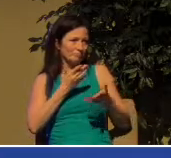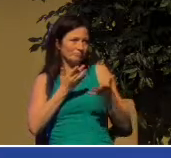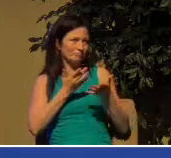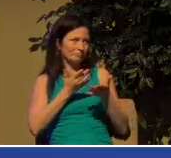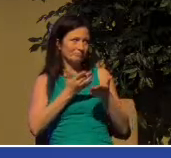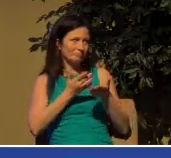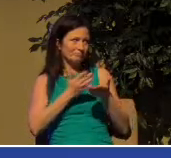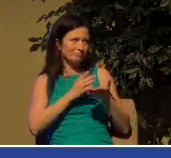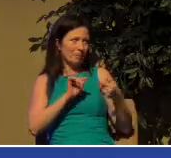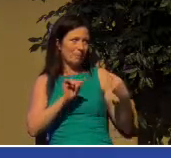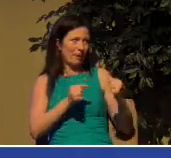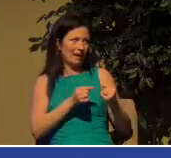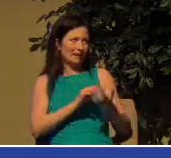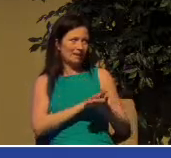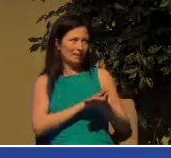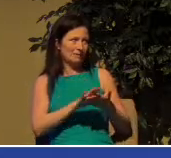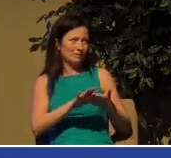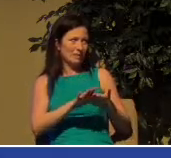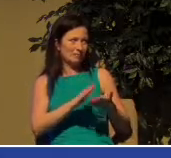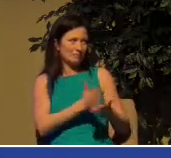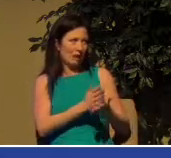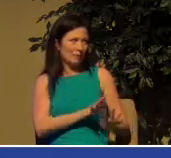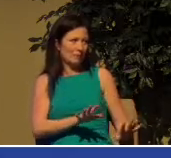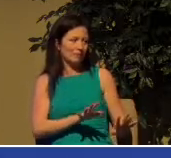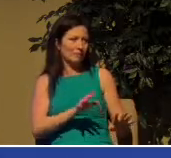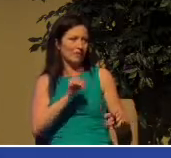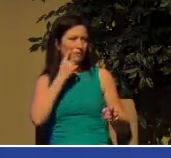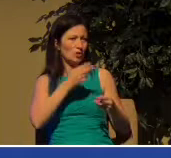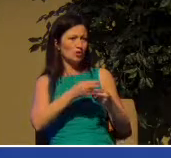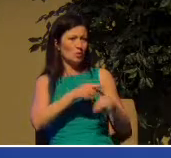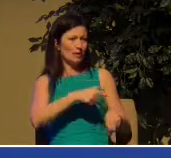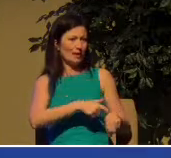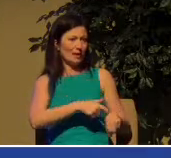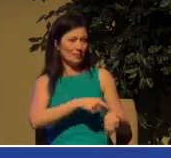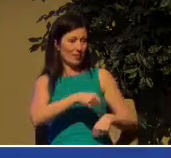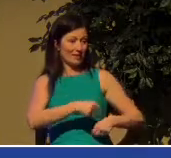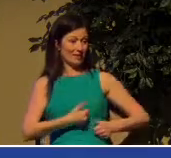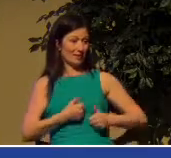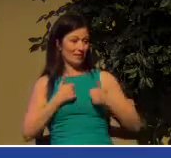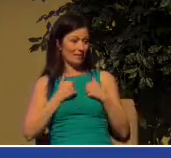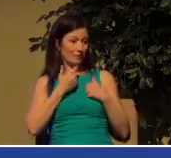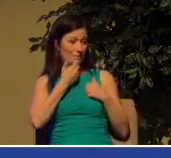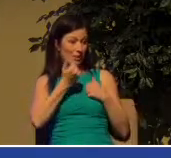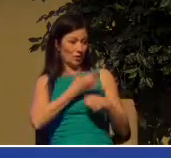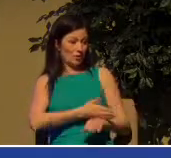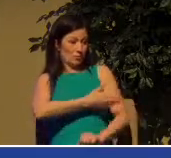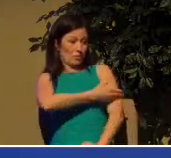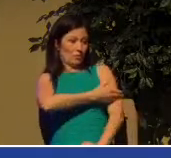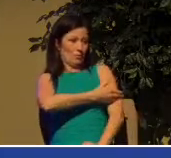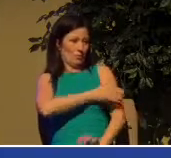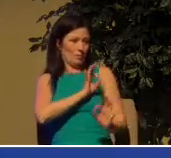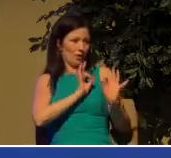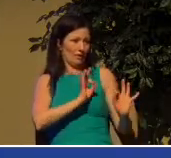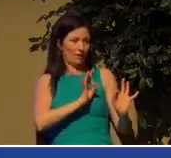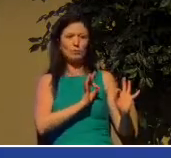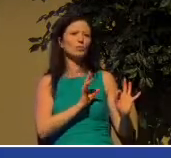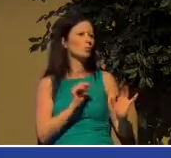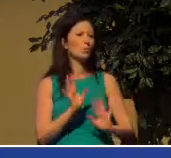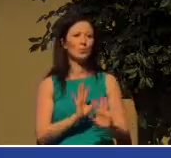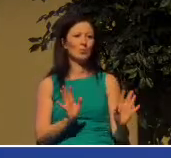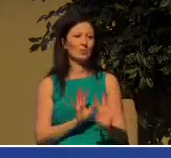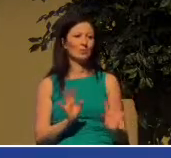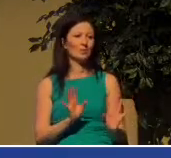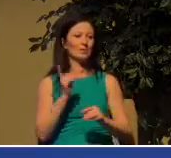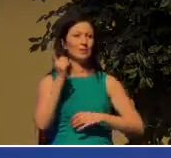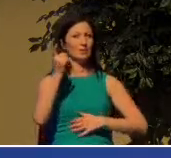God wasn't just wanting to fix up this life and make this life better and perfect. No, God wanted